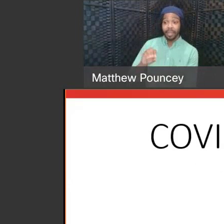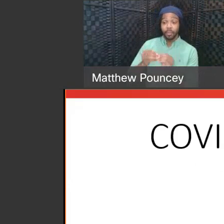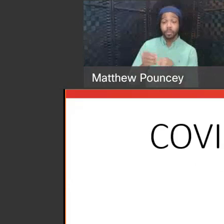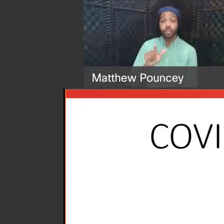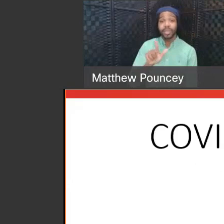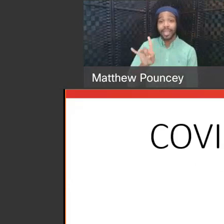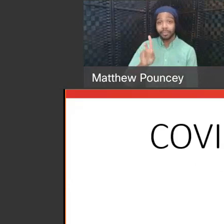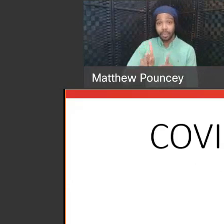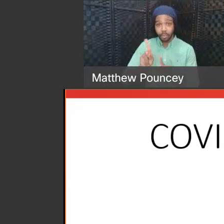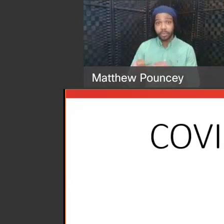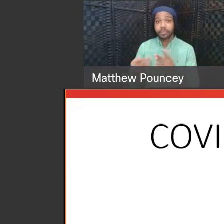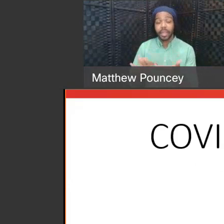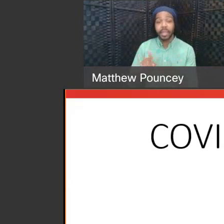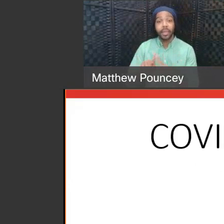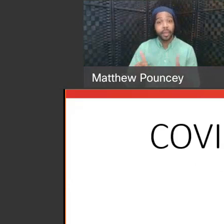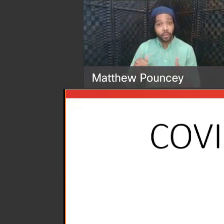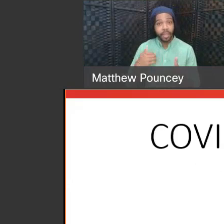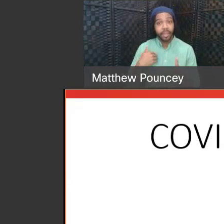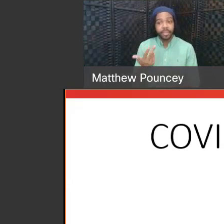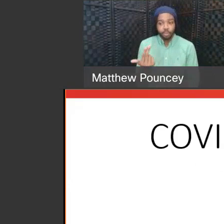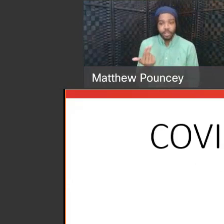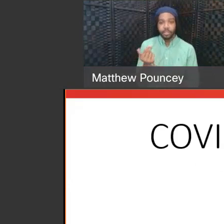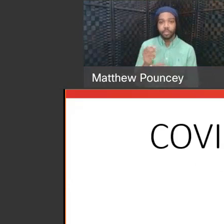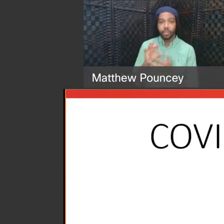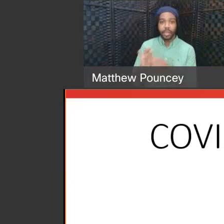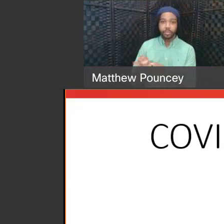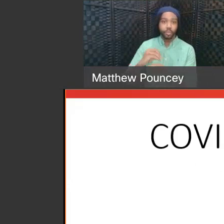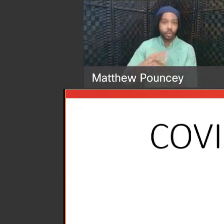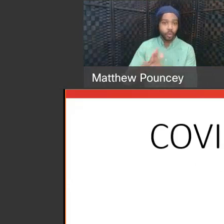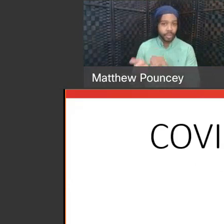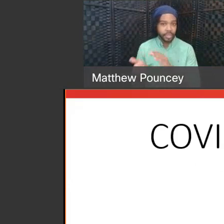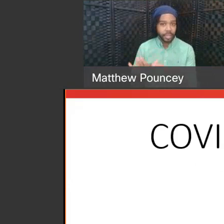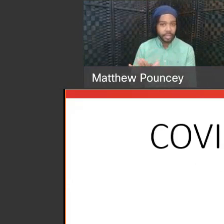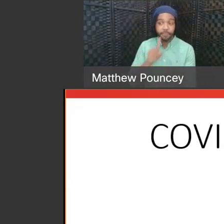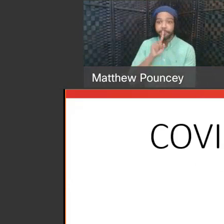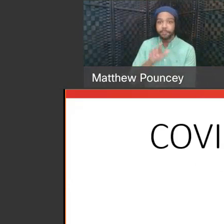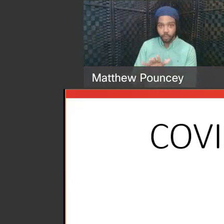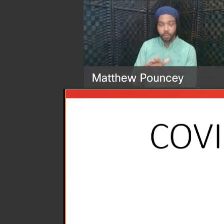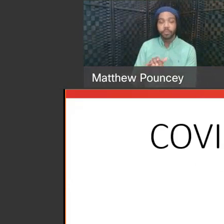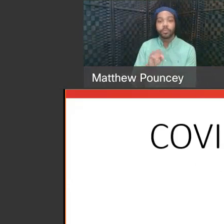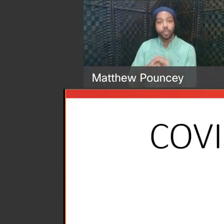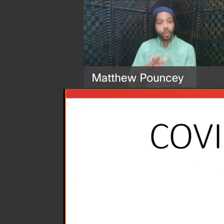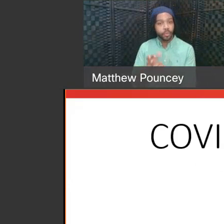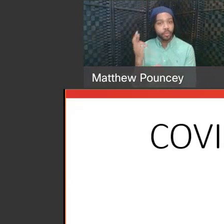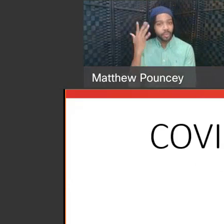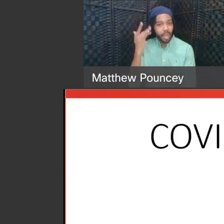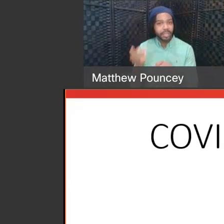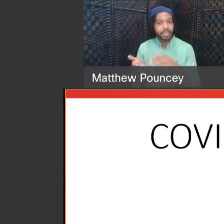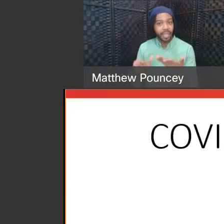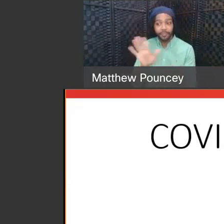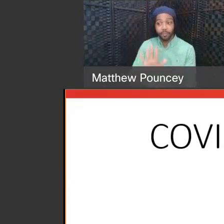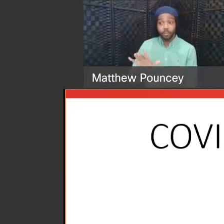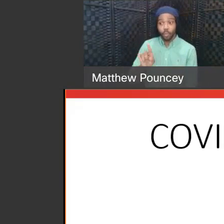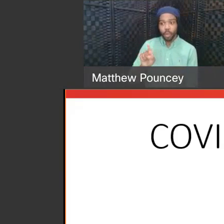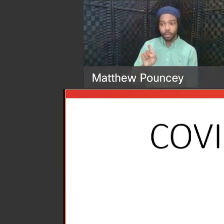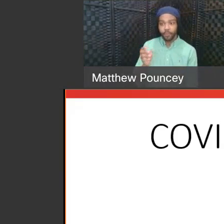have died. However, we've only had 13 COVID-related deaths among the confirmed COVID-related deaths among those 114